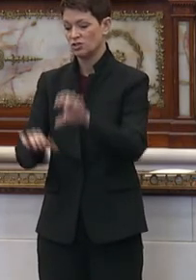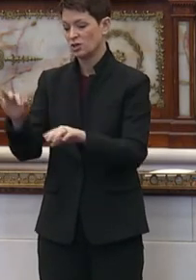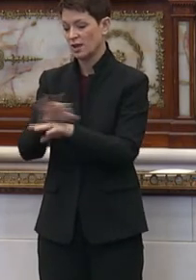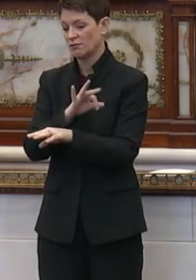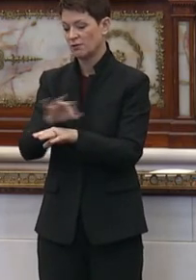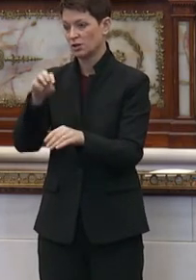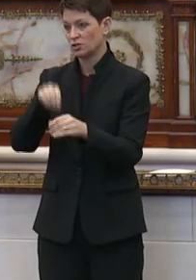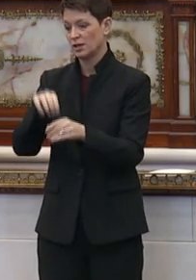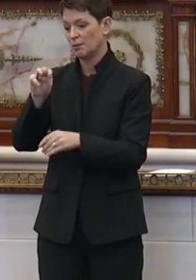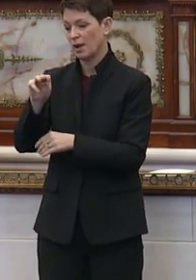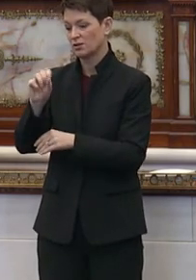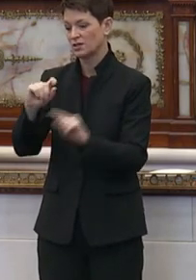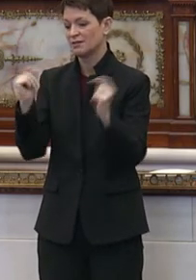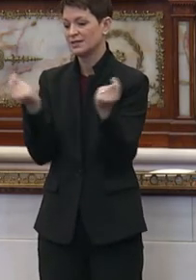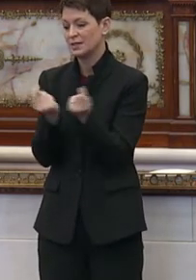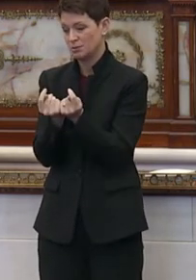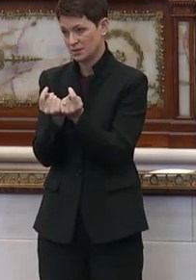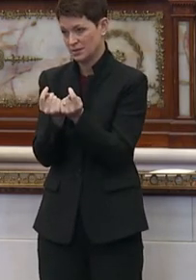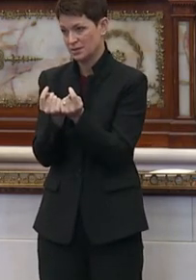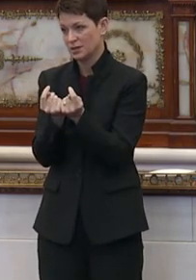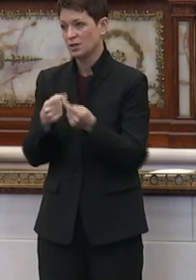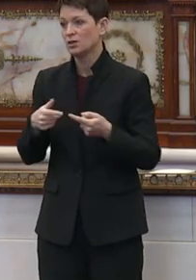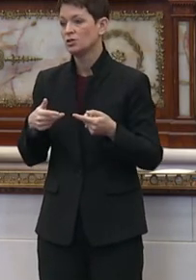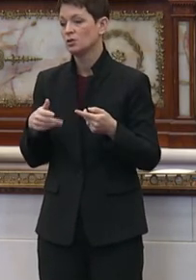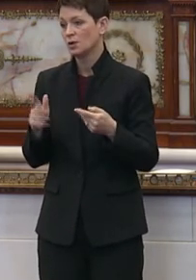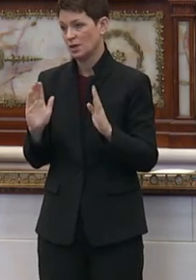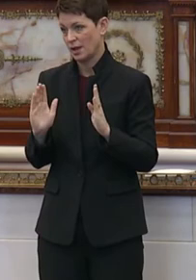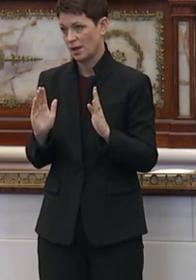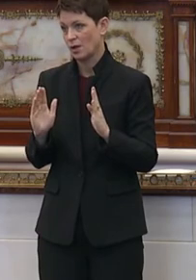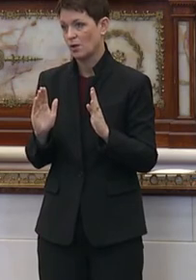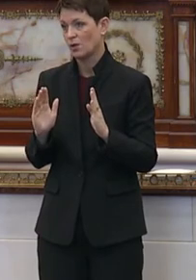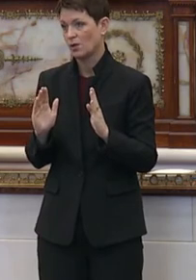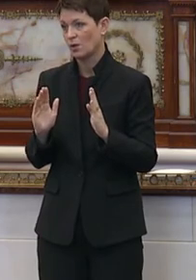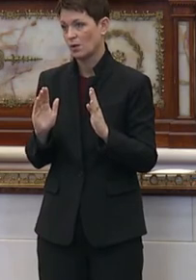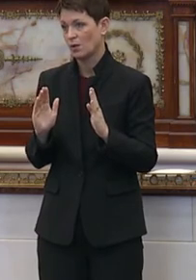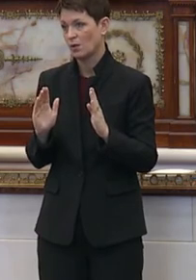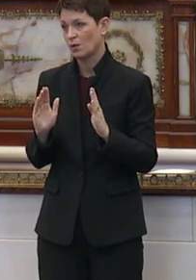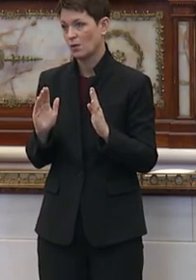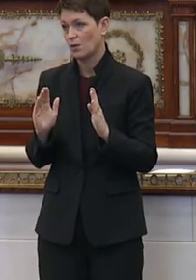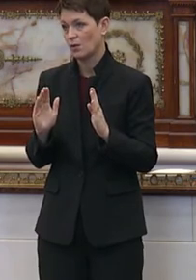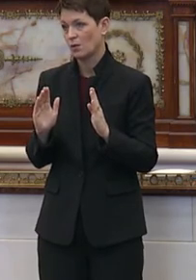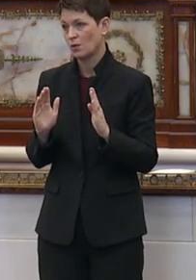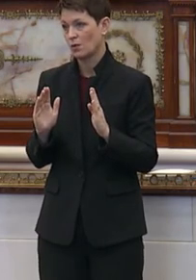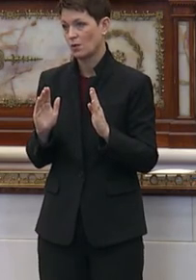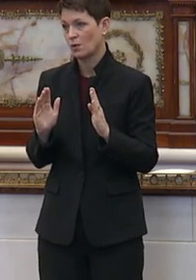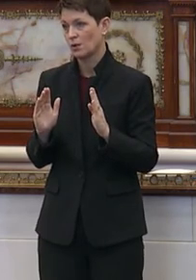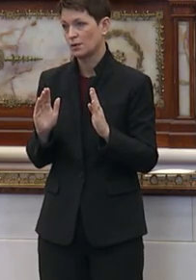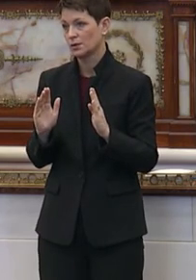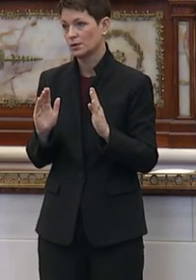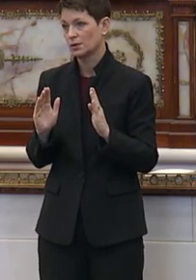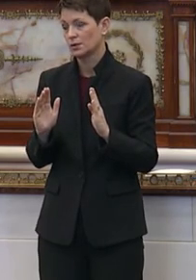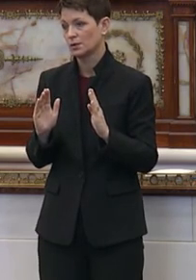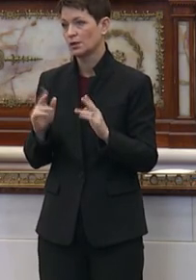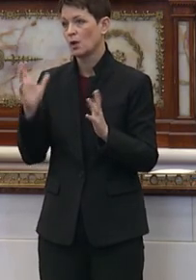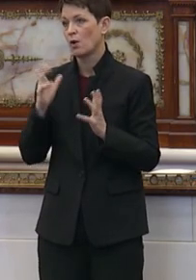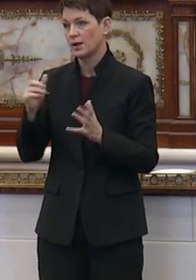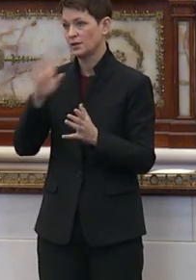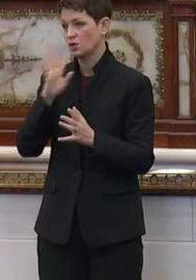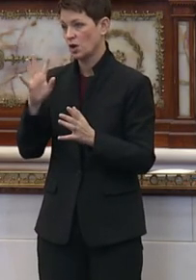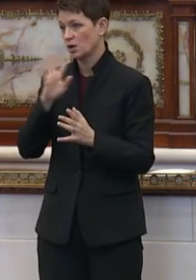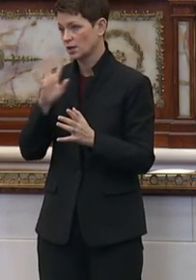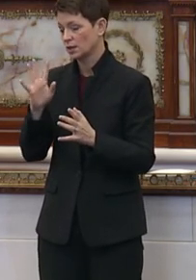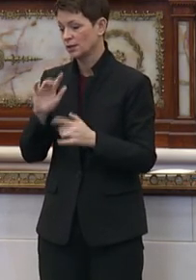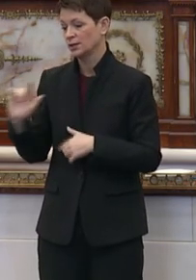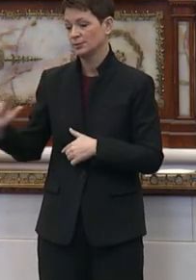feature available on Microsoft Teams to allow Members to signify that they wish to be recognized in